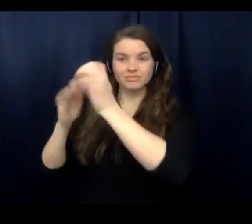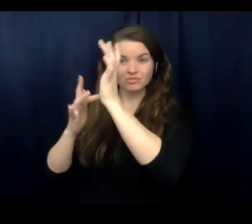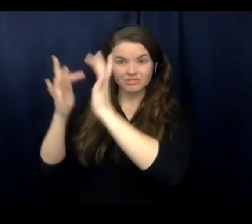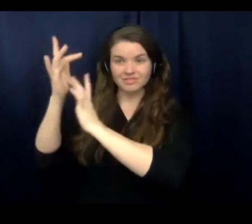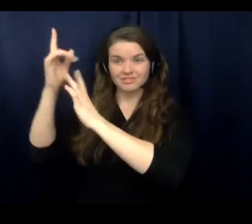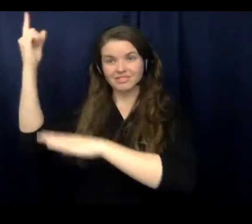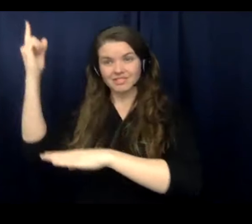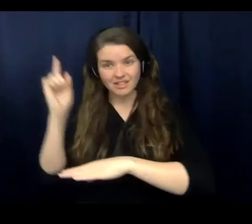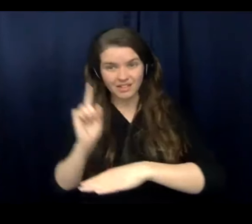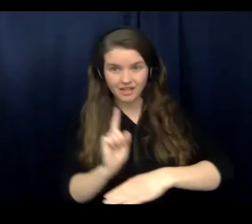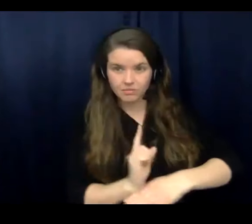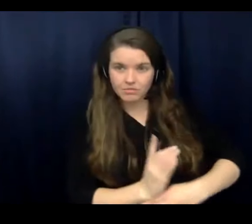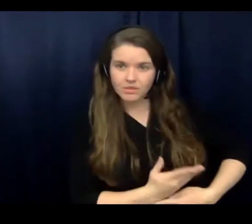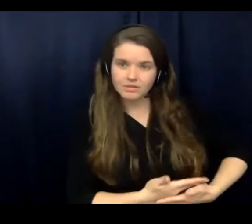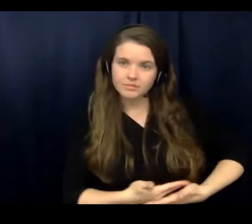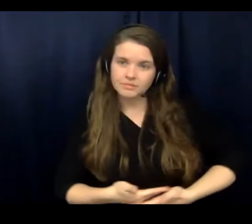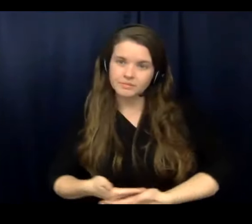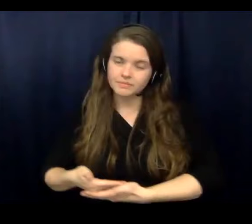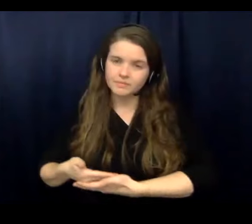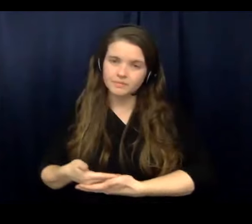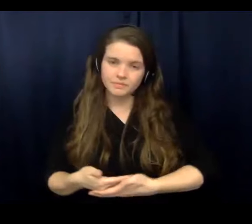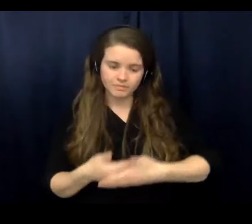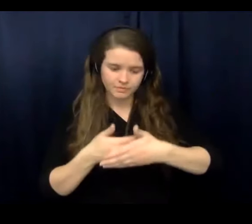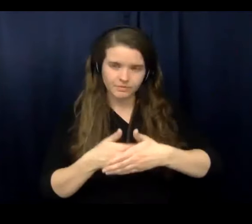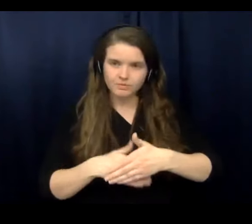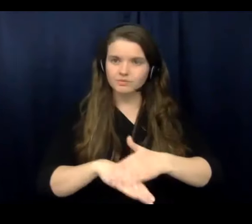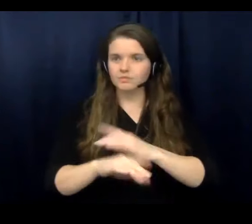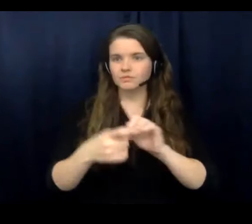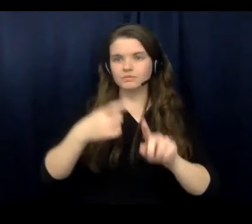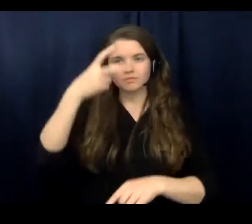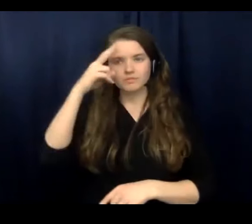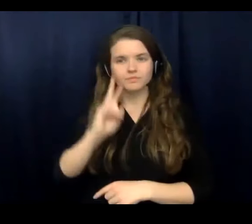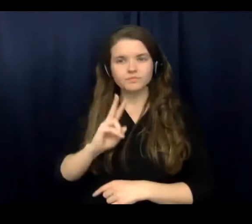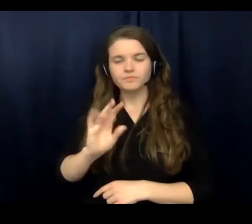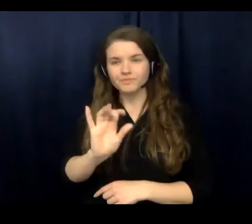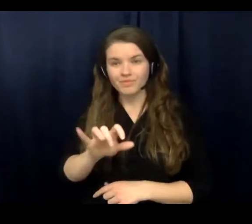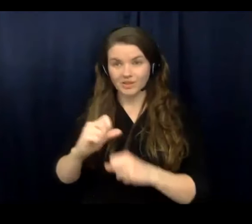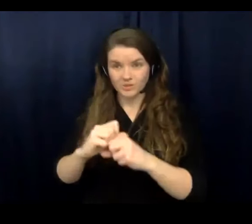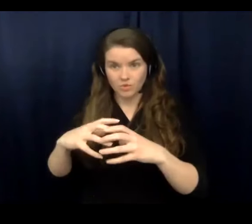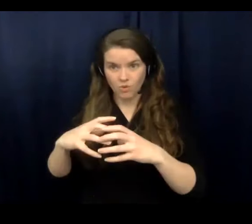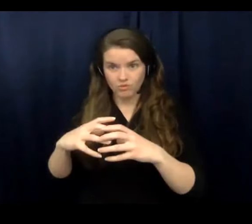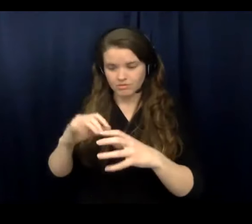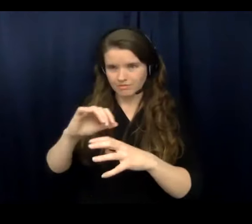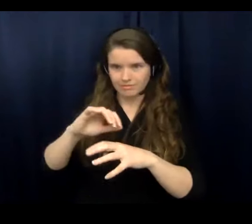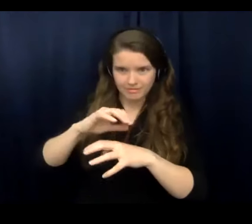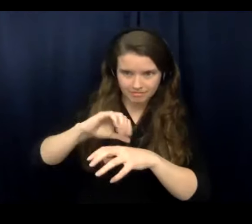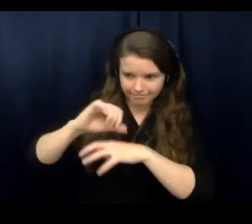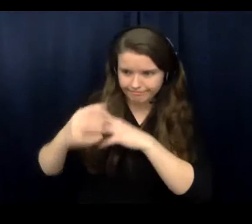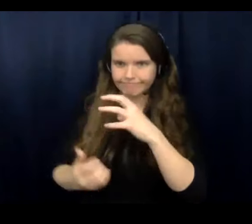baby, was born of a virgin. That's the stone cut out without hands, without human